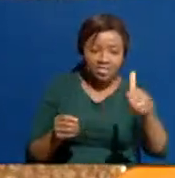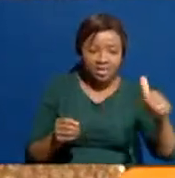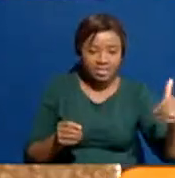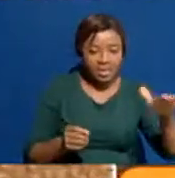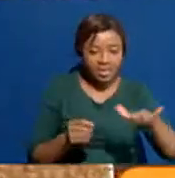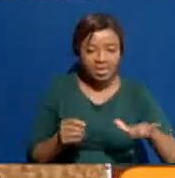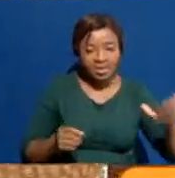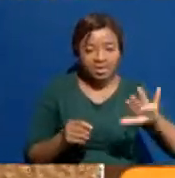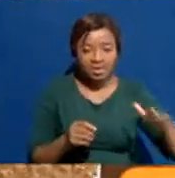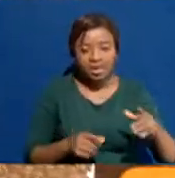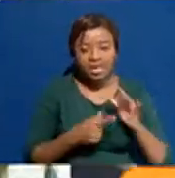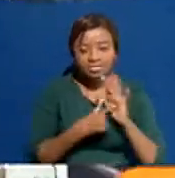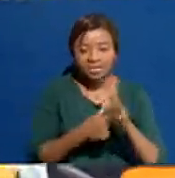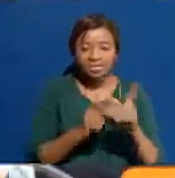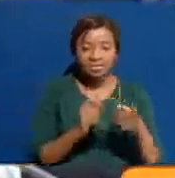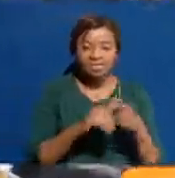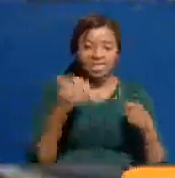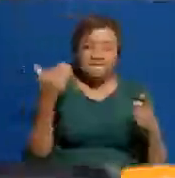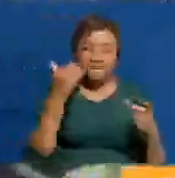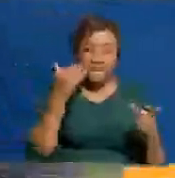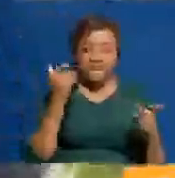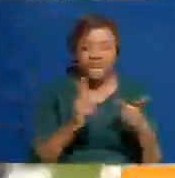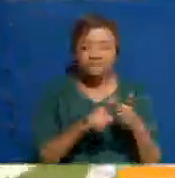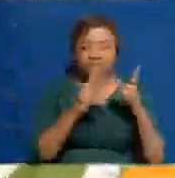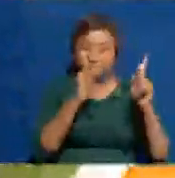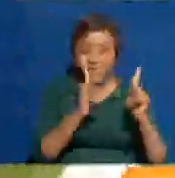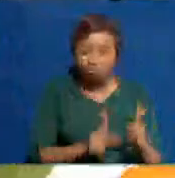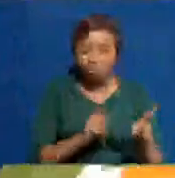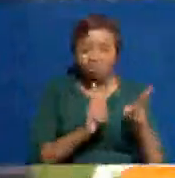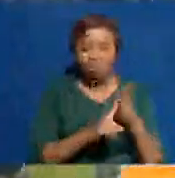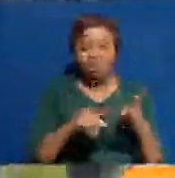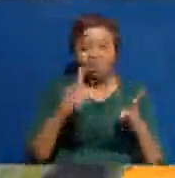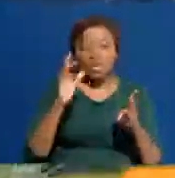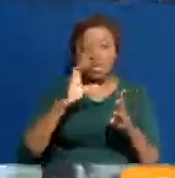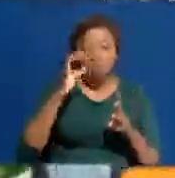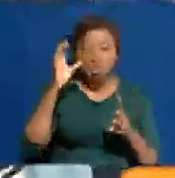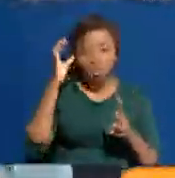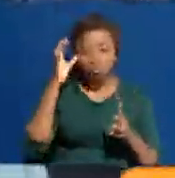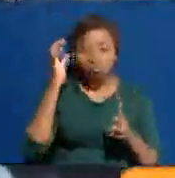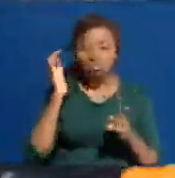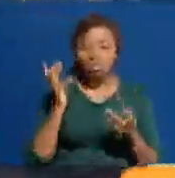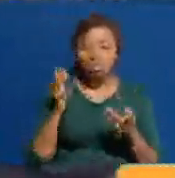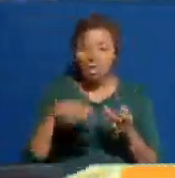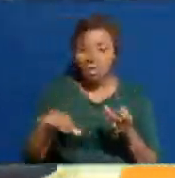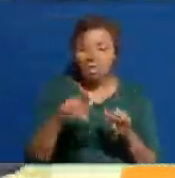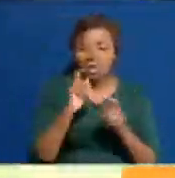western counties like Siaya, Kisumu, as well as the coastal counties of